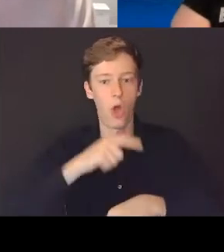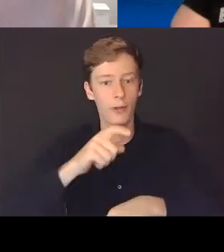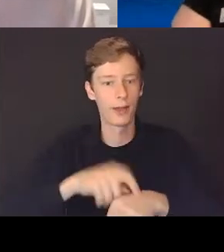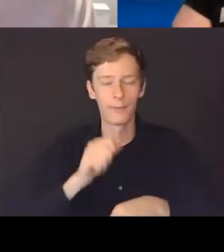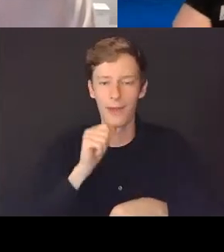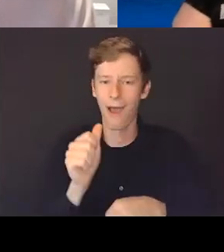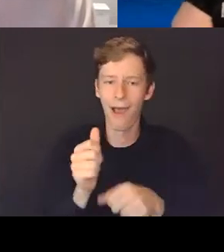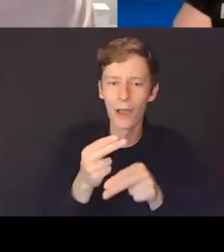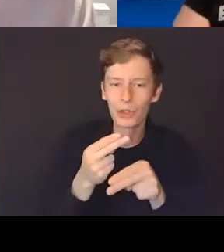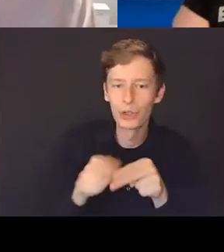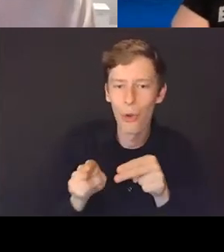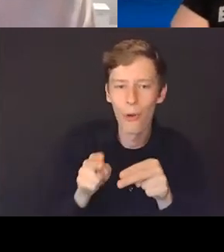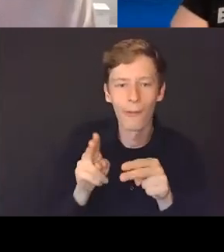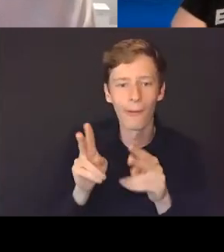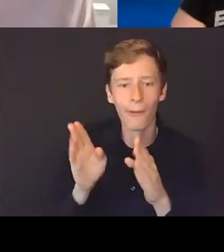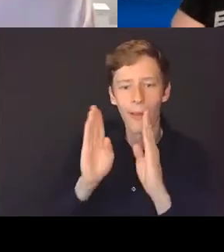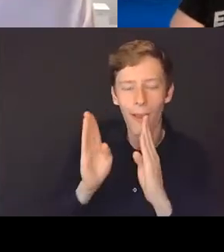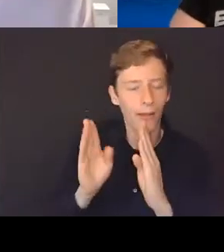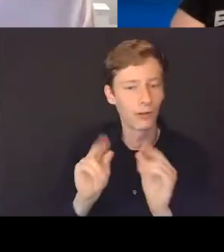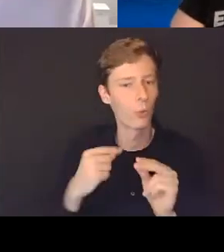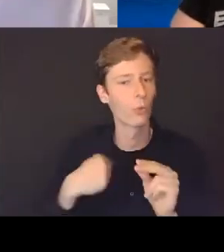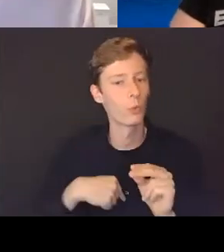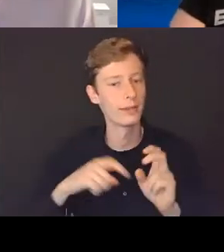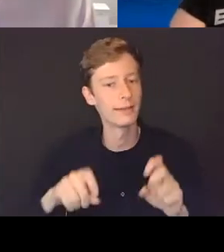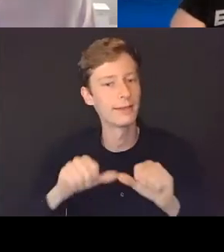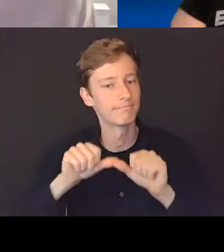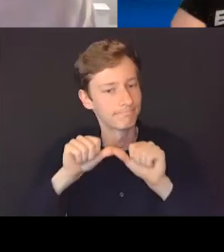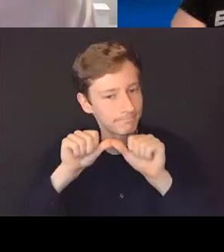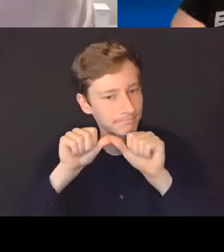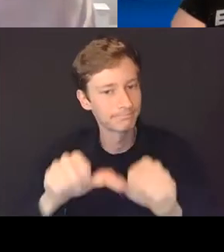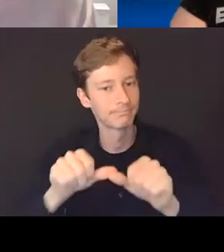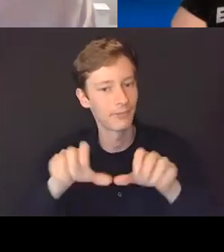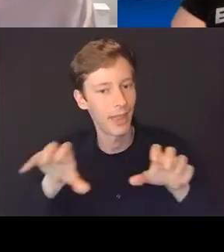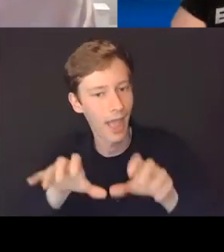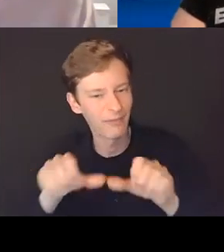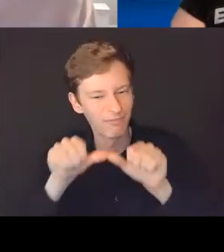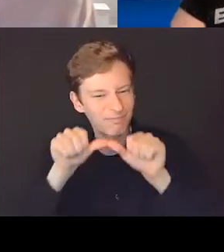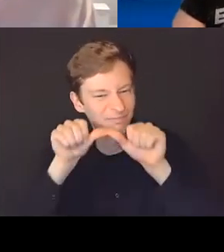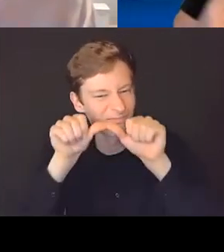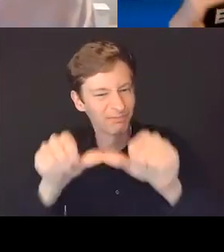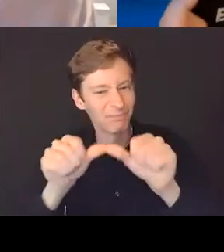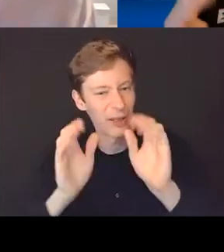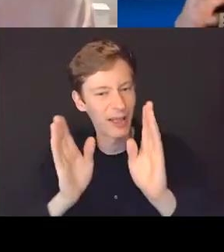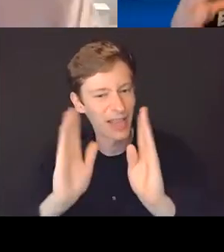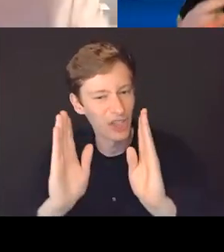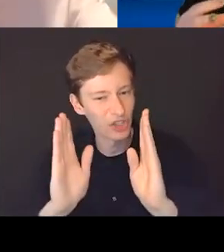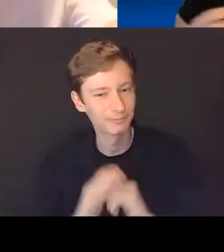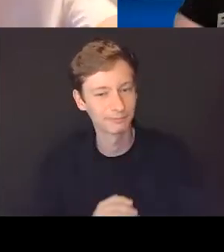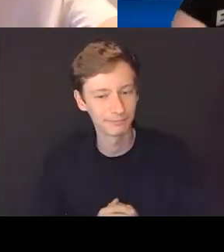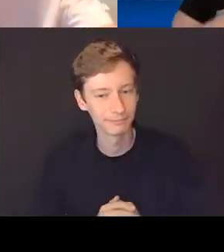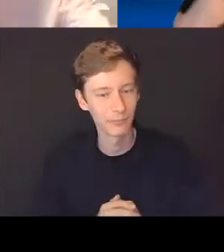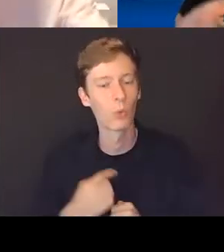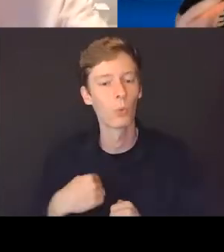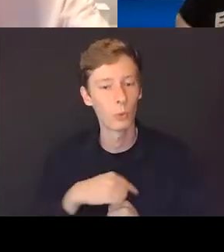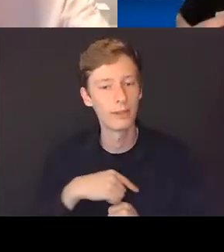on to something else. We need sustained action. We need sustained attention. We need people who